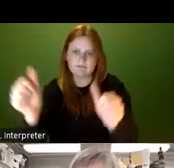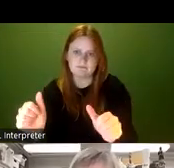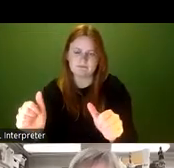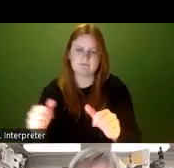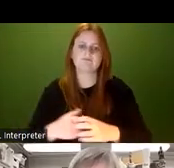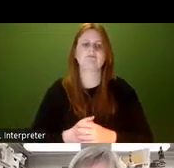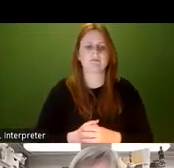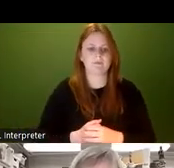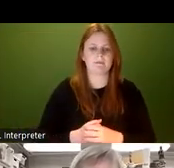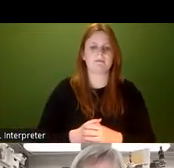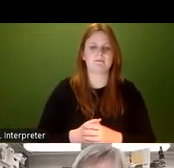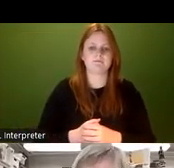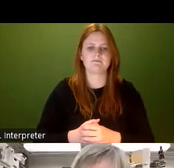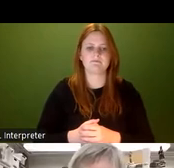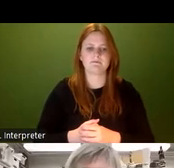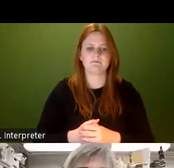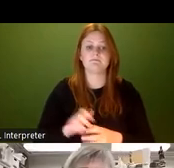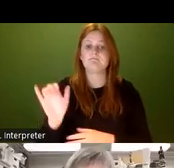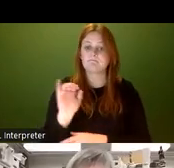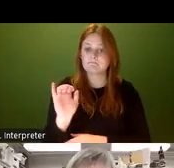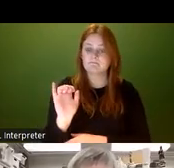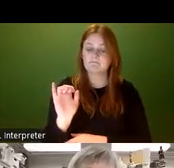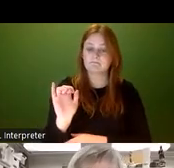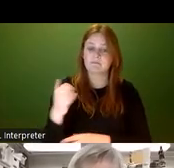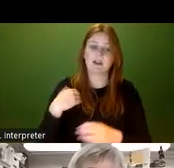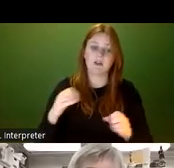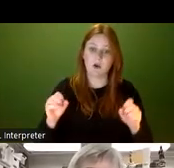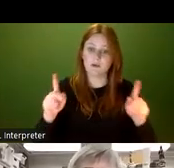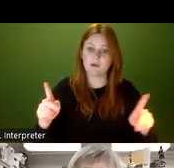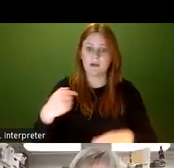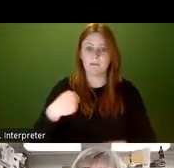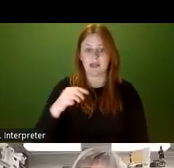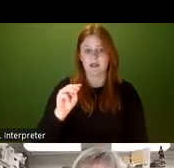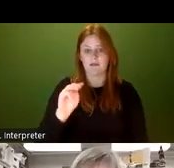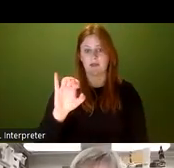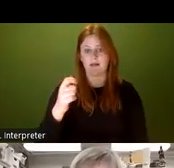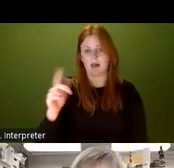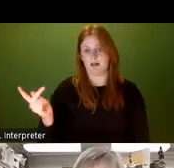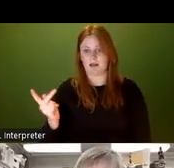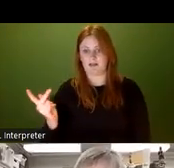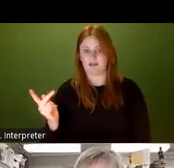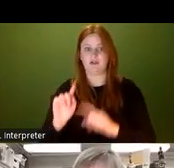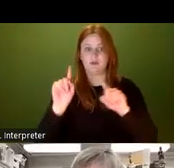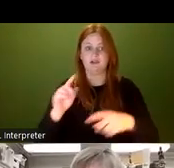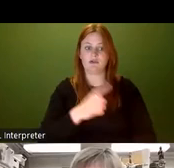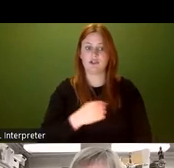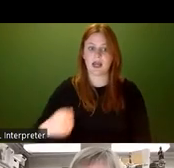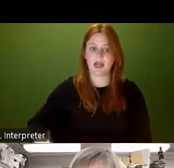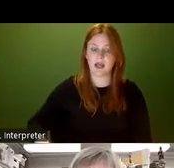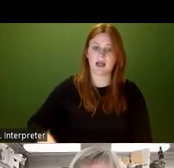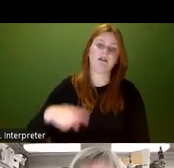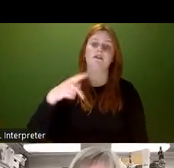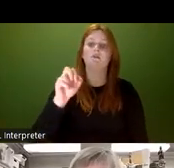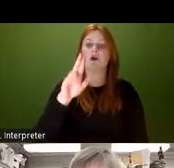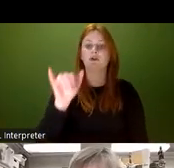So I had an opportunity, actually Michael and I went to Jingdezhen, China, to the pottery workshop